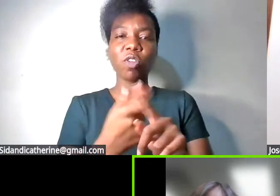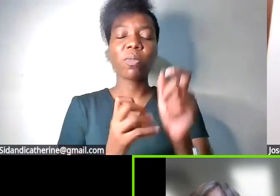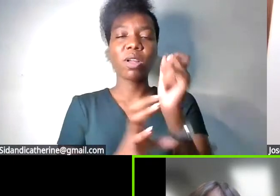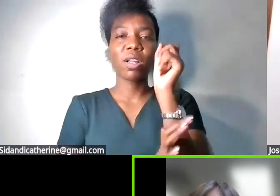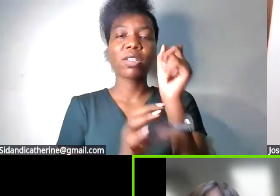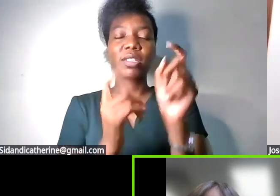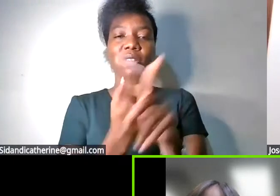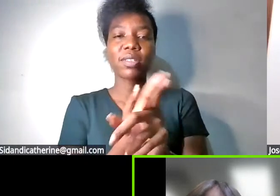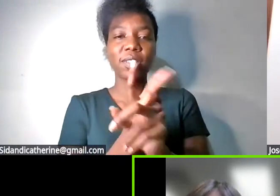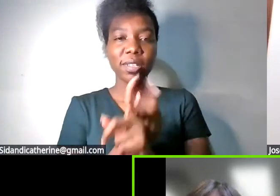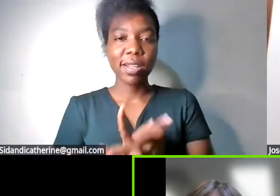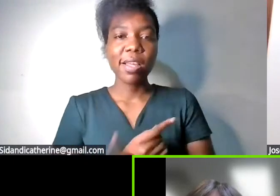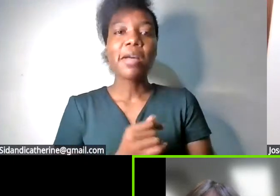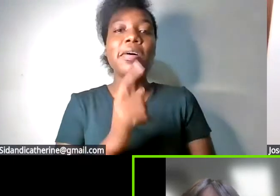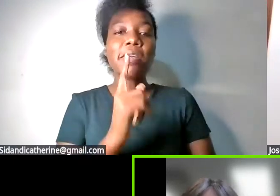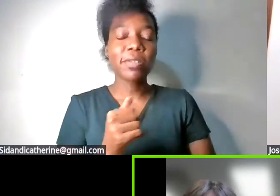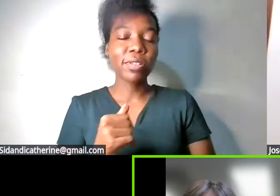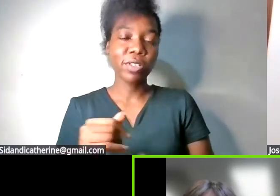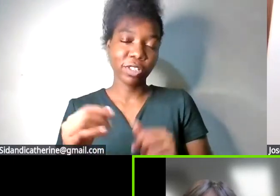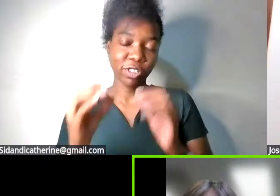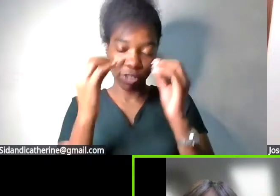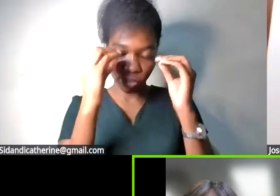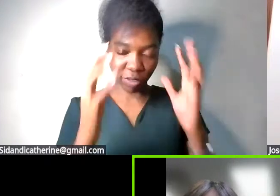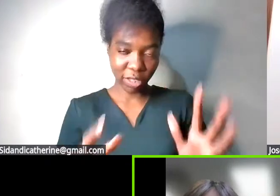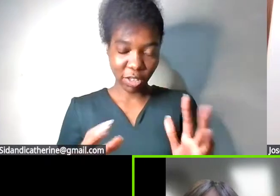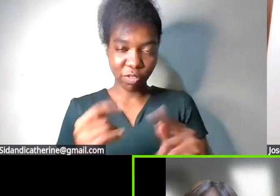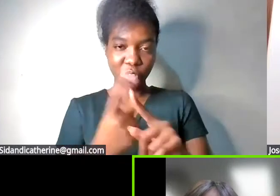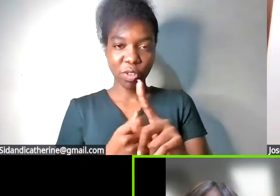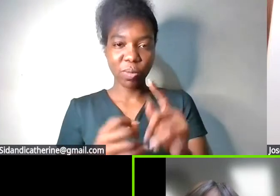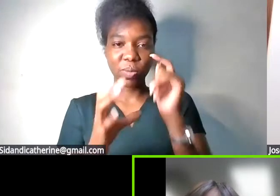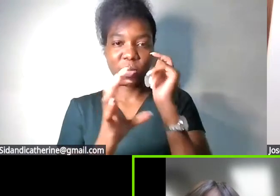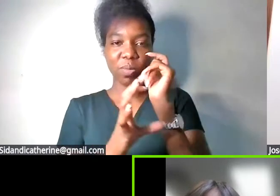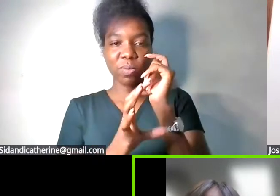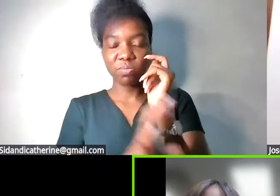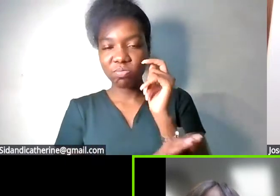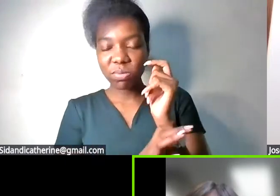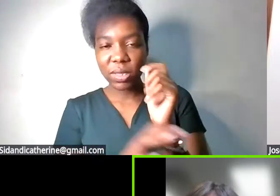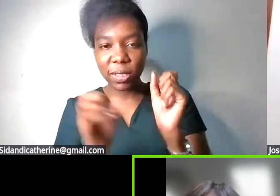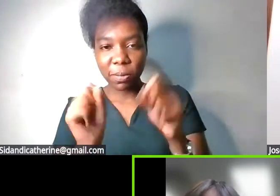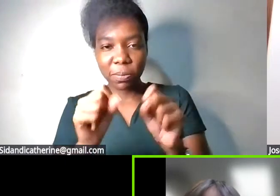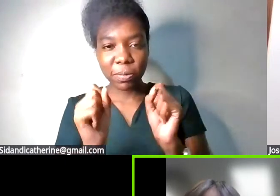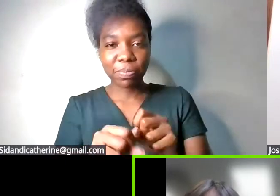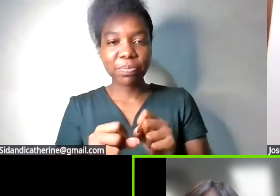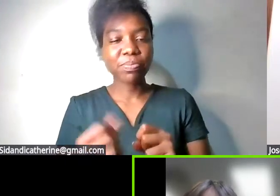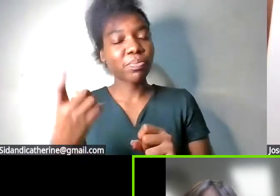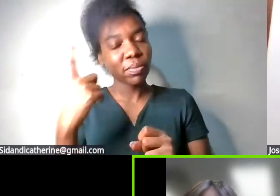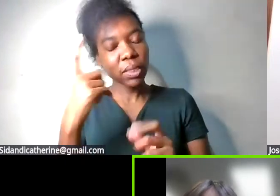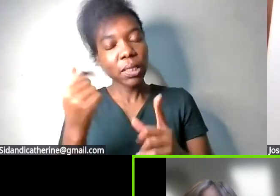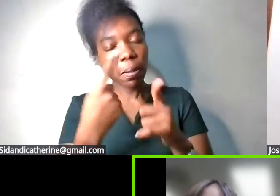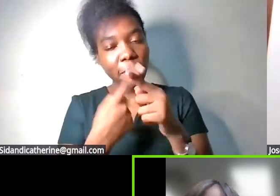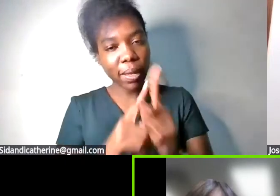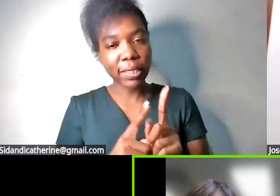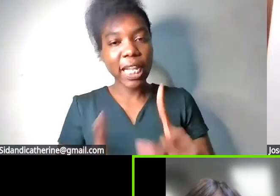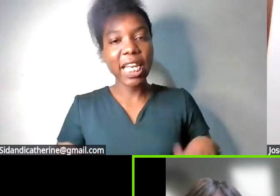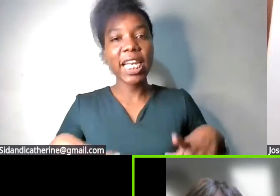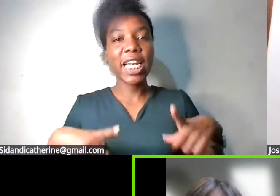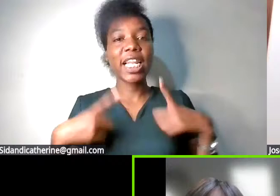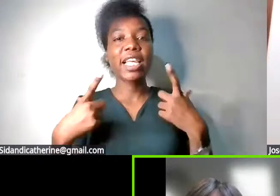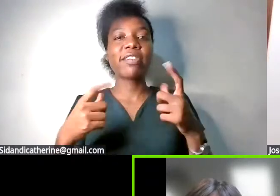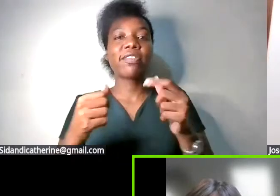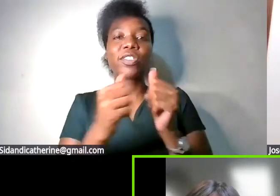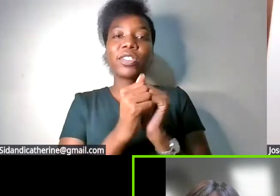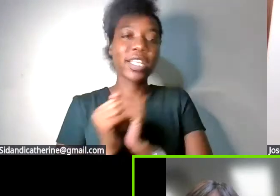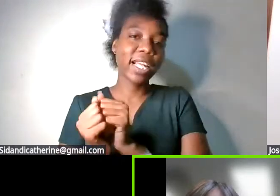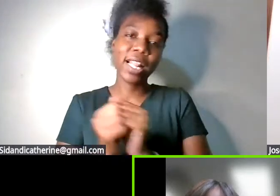one that the students can acculturate is the homestay style, right? So they're living with the Canadian